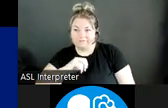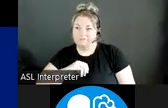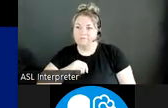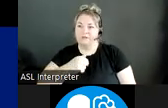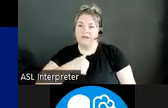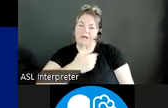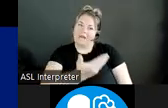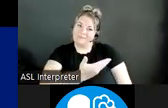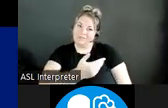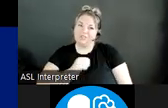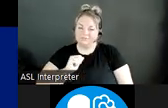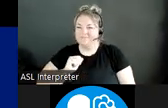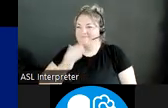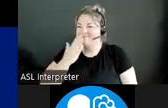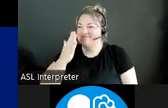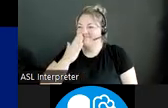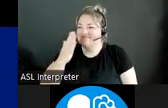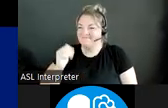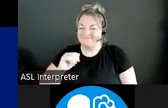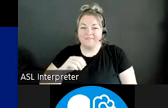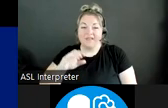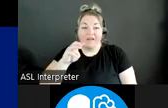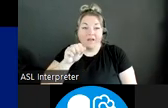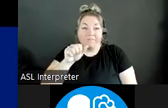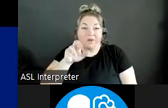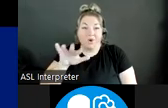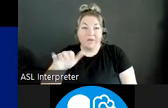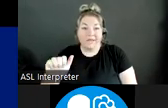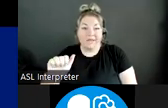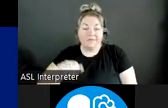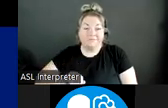I'm here. Thank you. Maria.